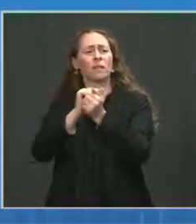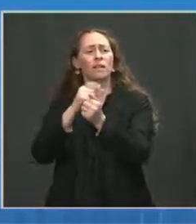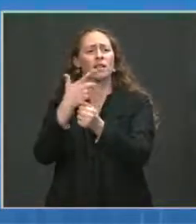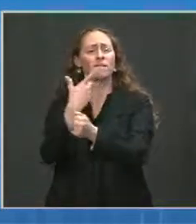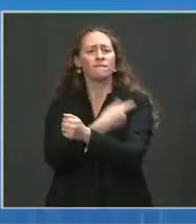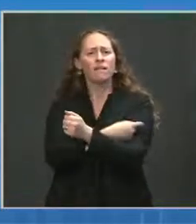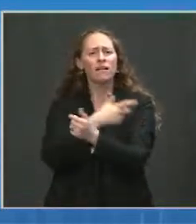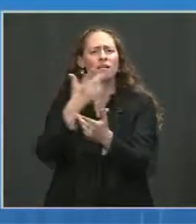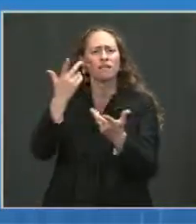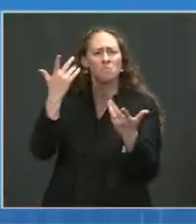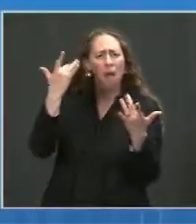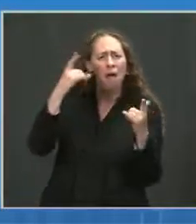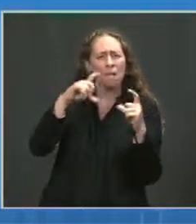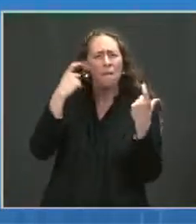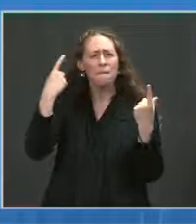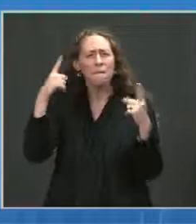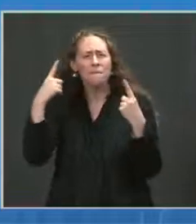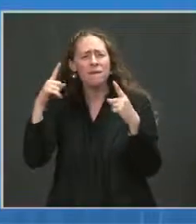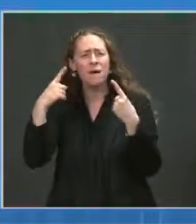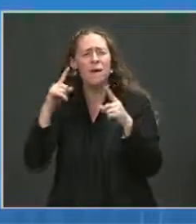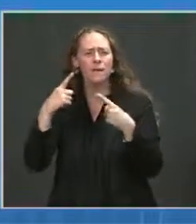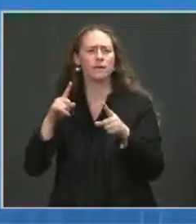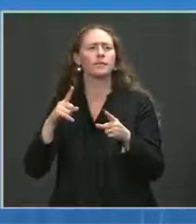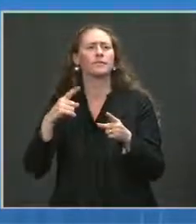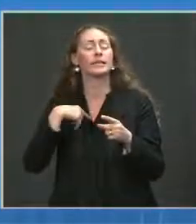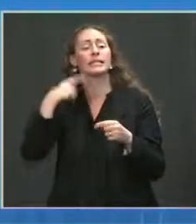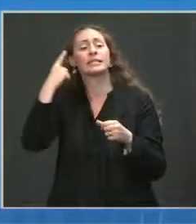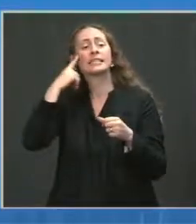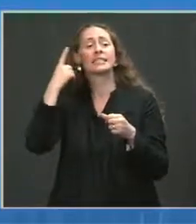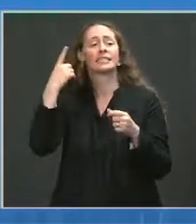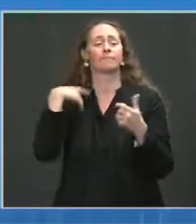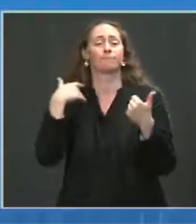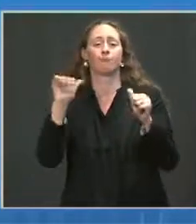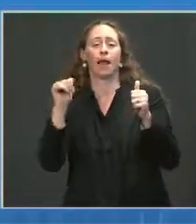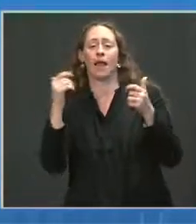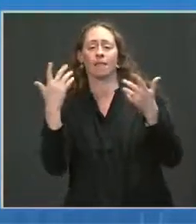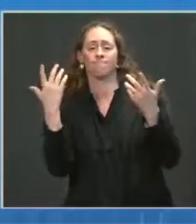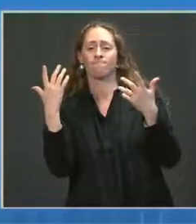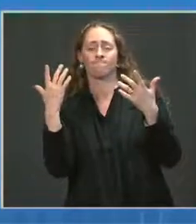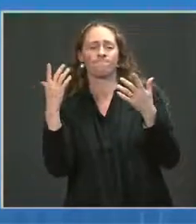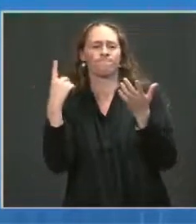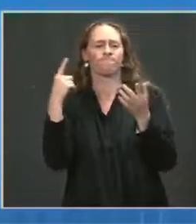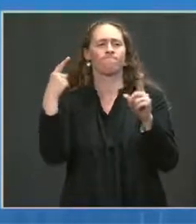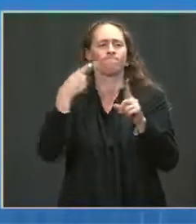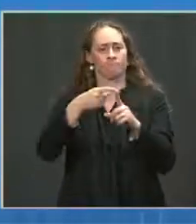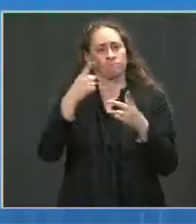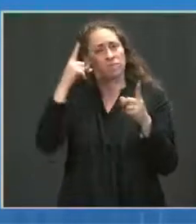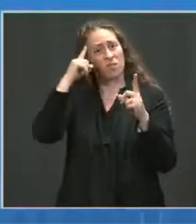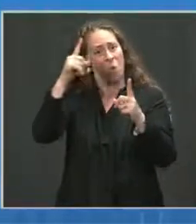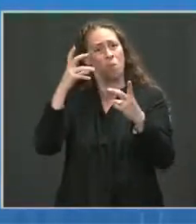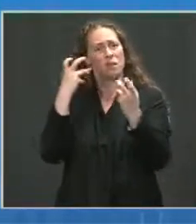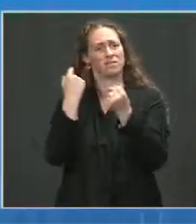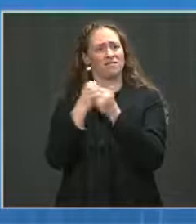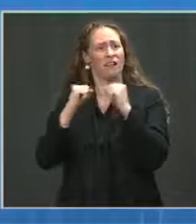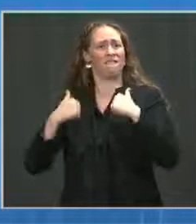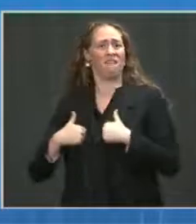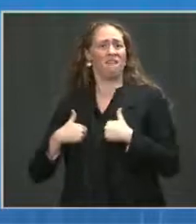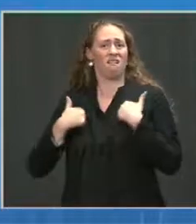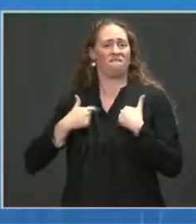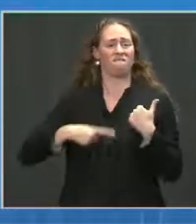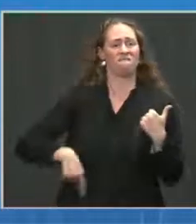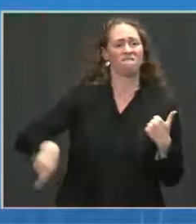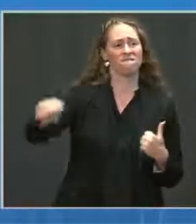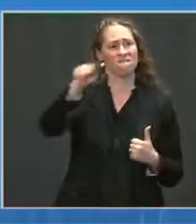there are two components to what we're trying to do here. One is we're trying to save lives with our vaccines, and they're working to do so, and